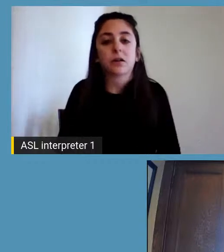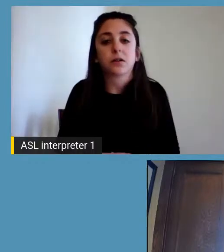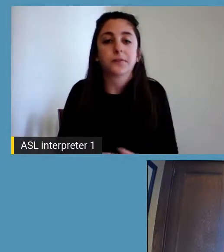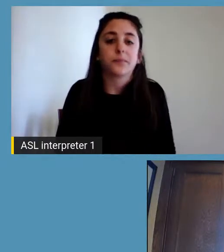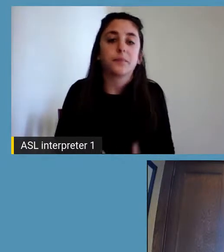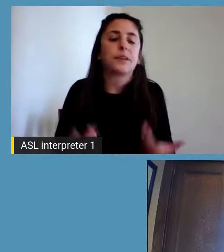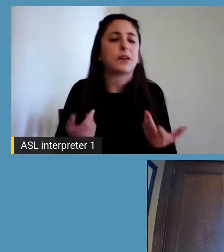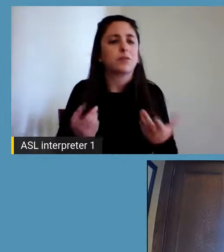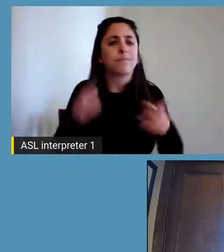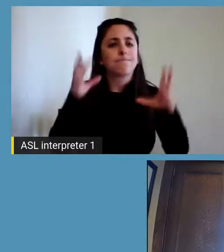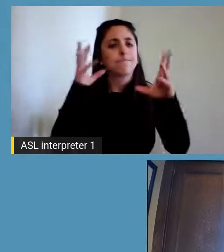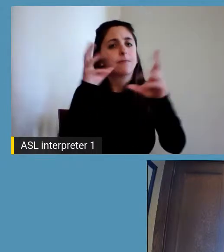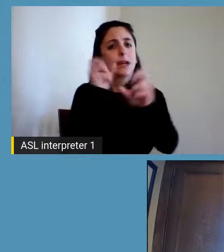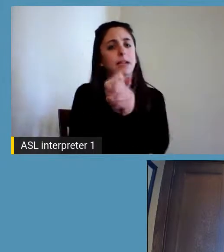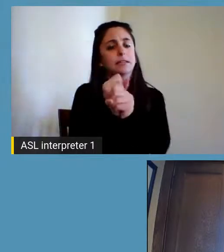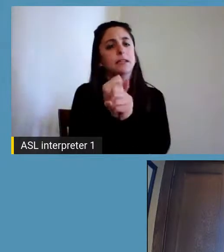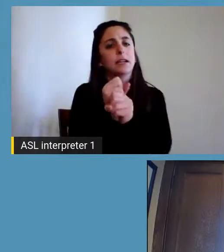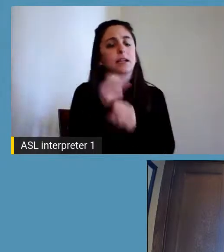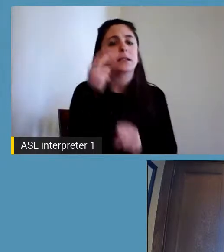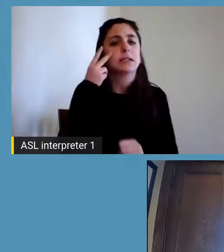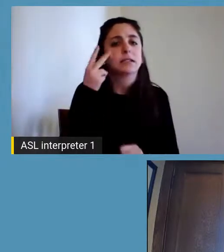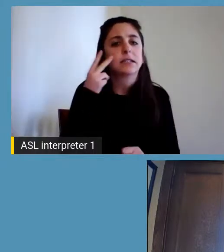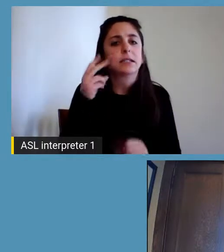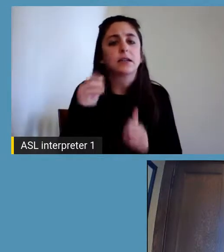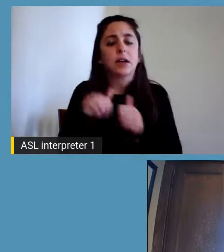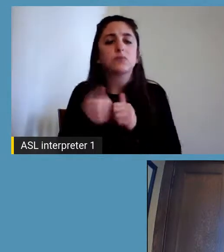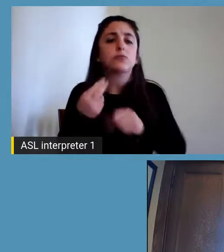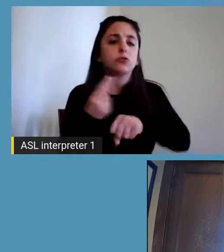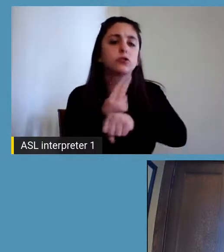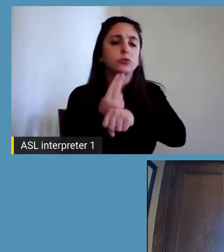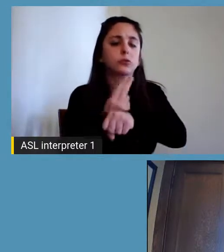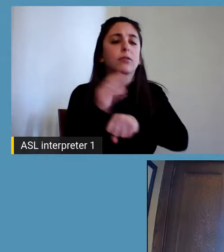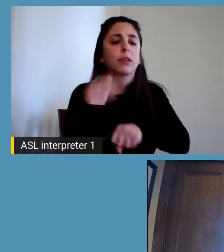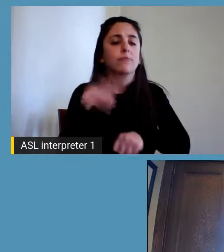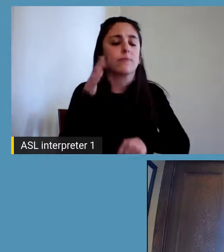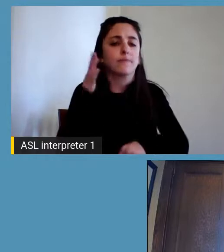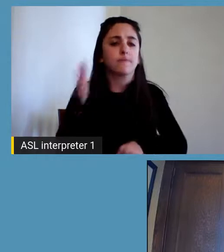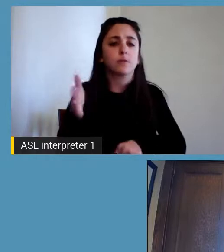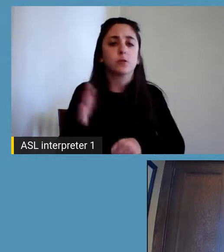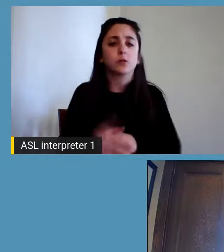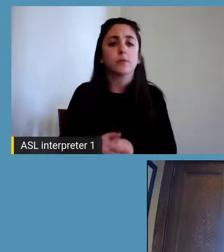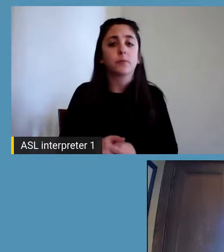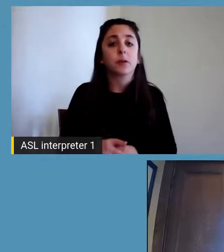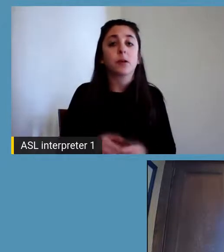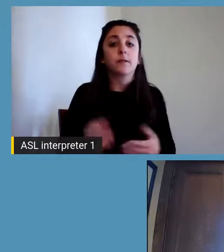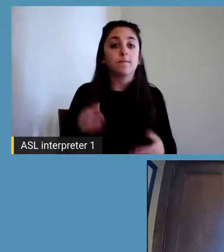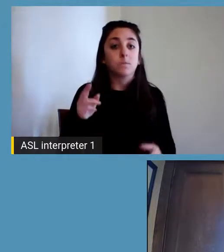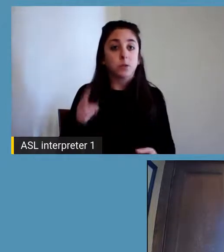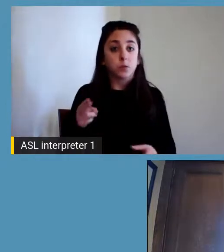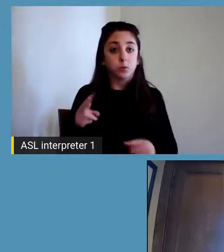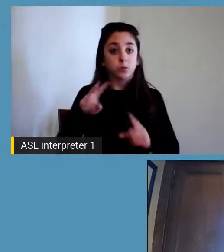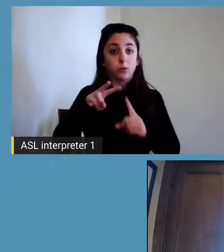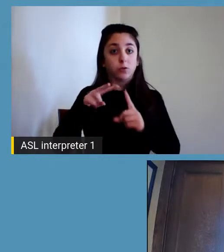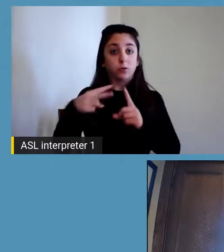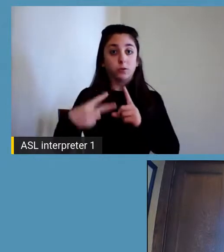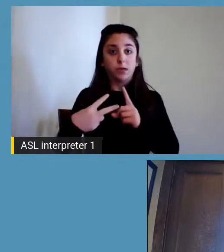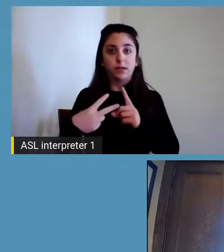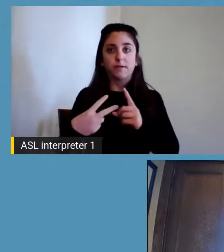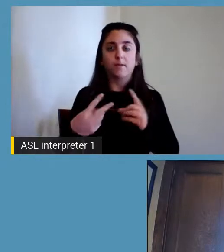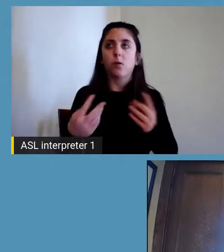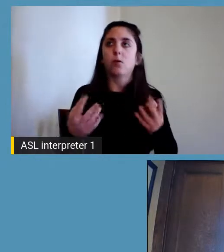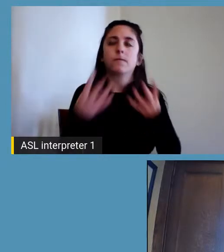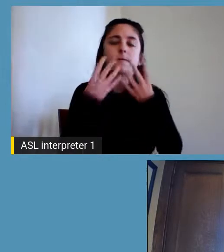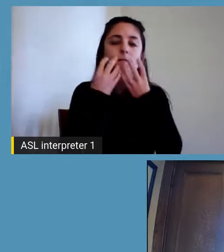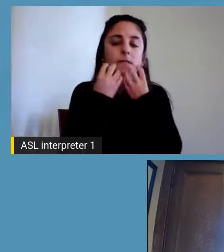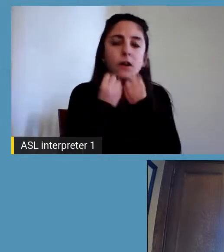where that would wind up, because I would imagine from a historical standpoint, the value of that is incredible. And again, you'd